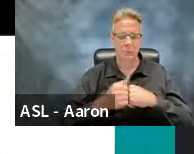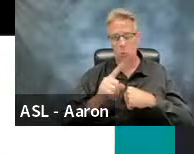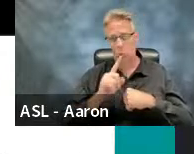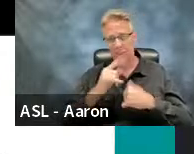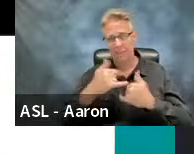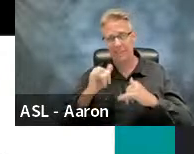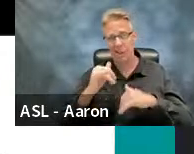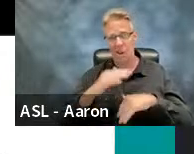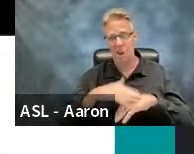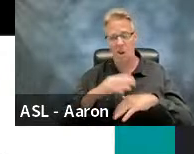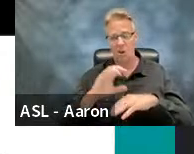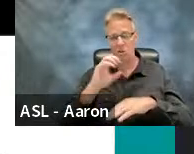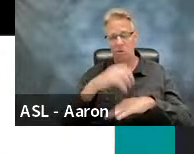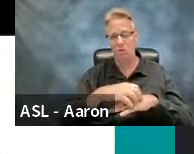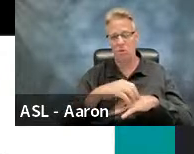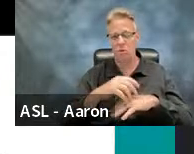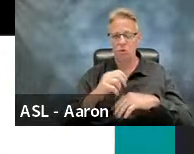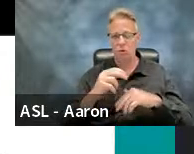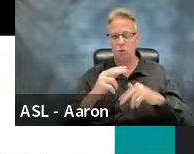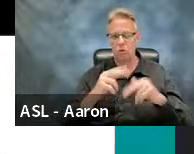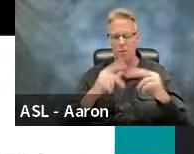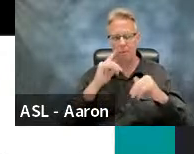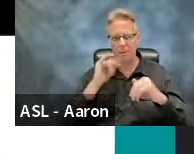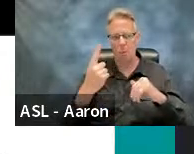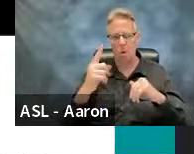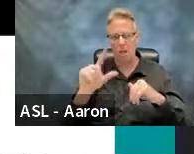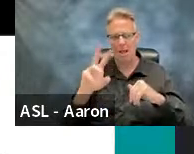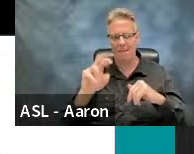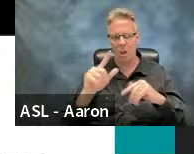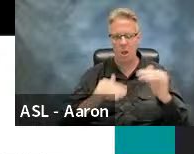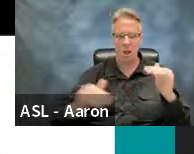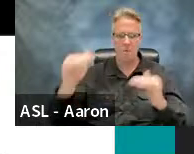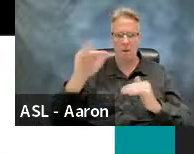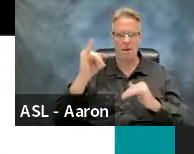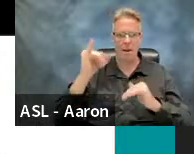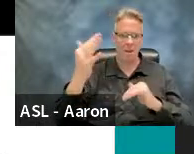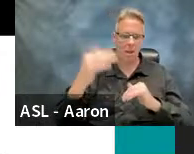on structure because it's a level above I-5.